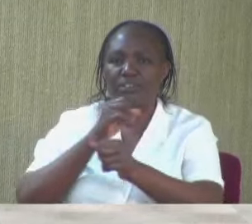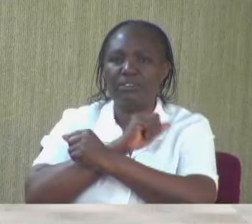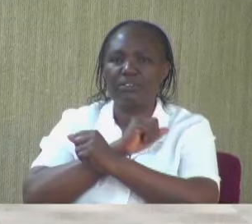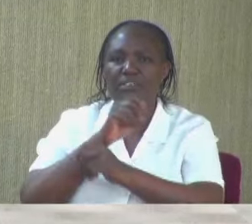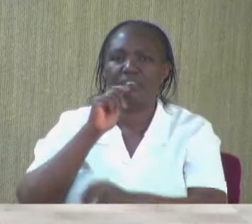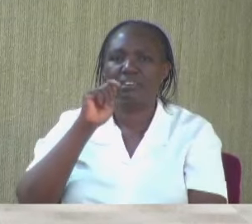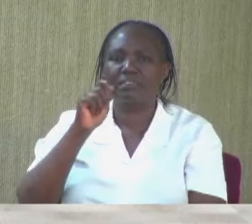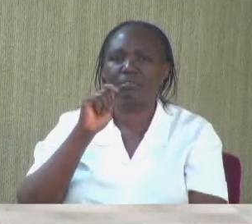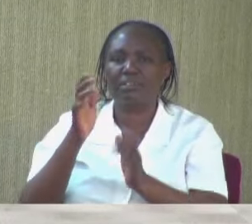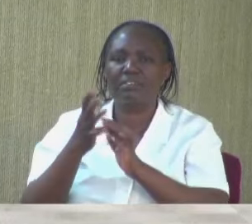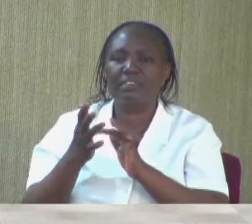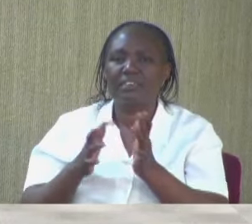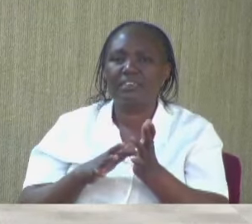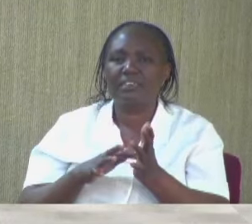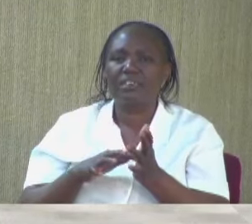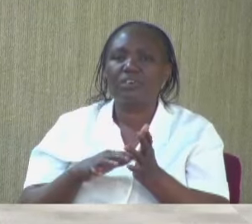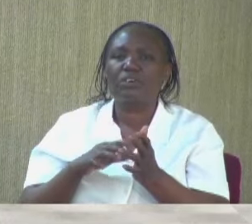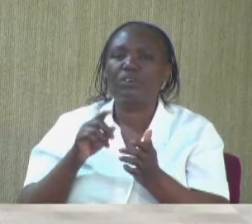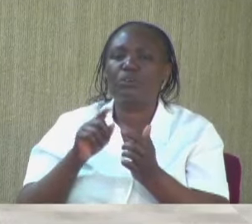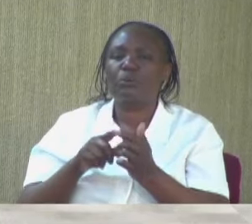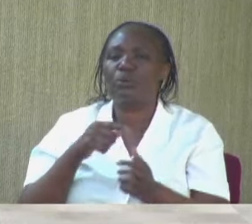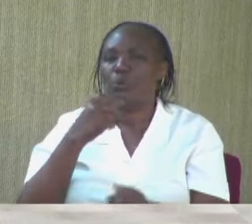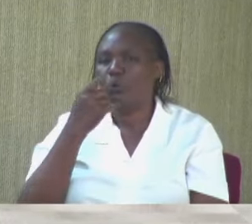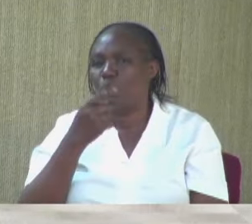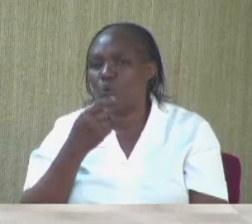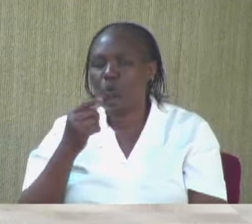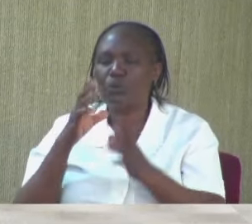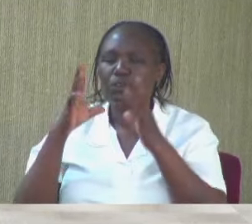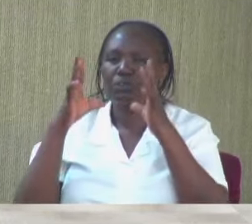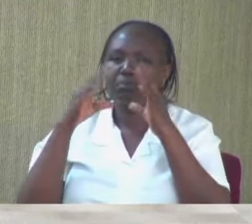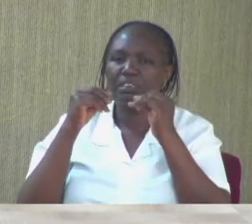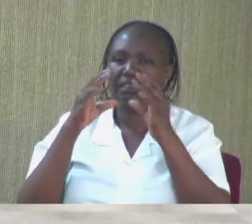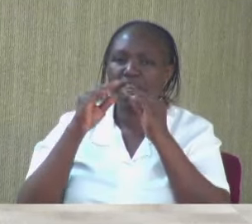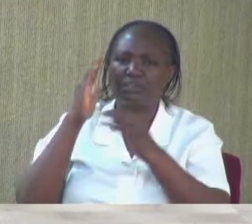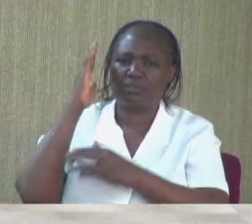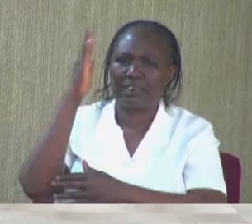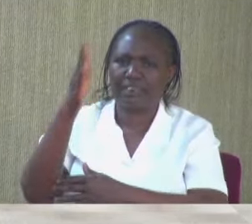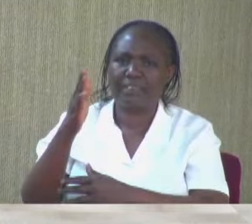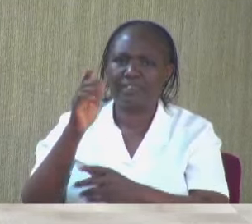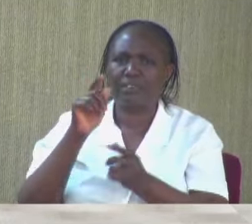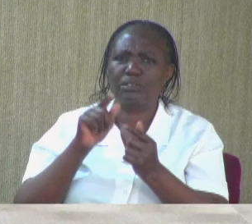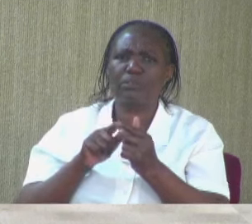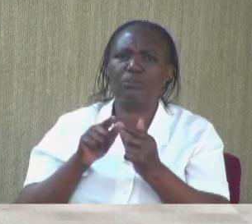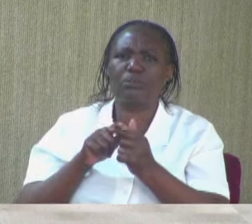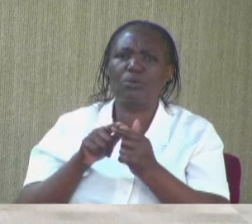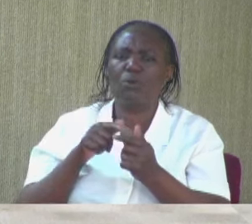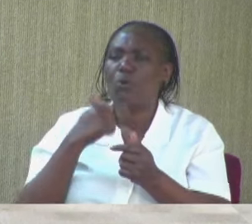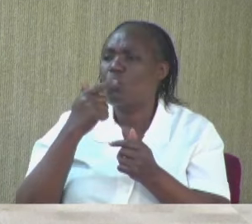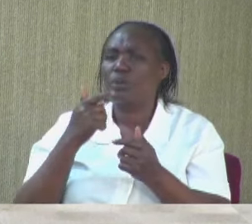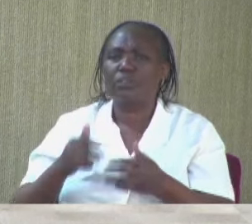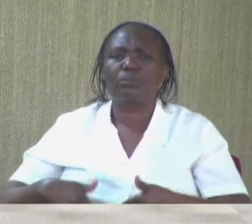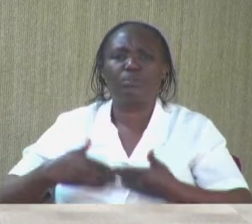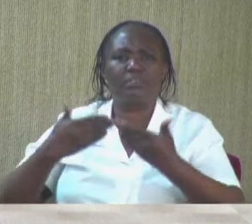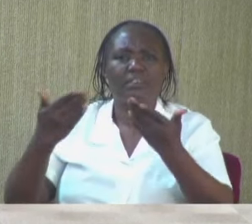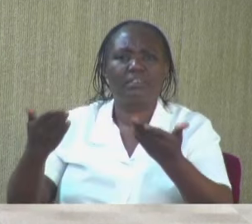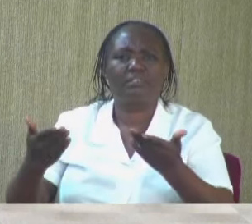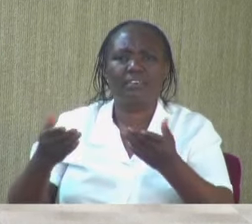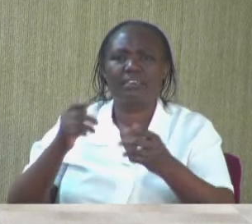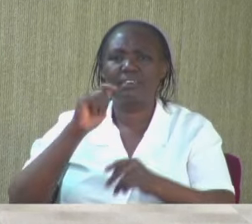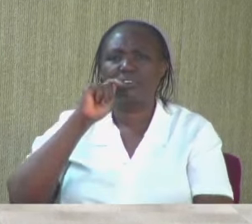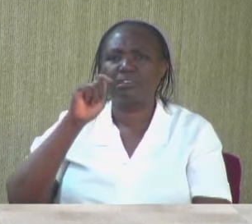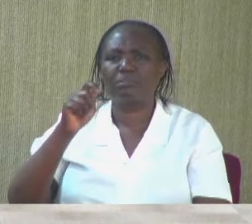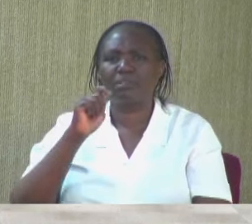Jesus, to whom was those messages directed to? Who was supposed to be given those